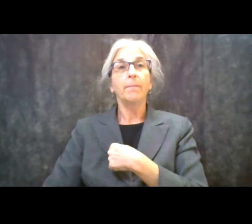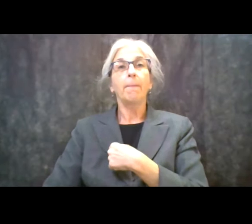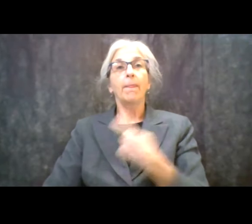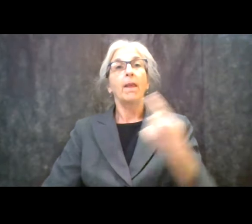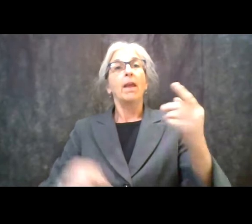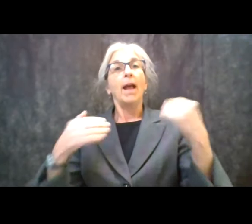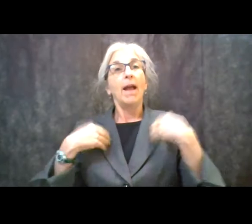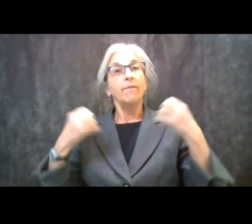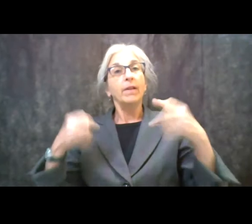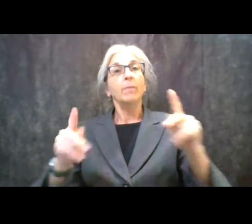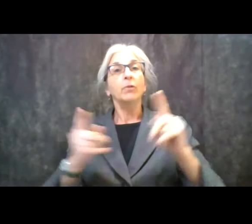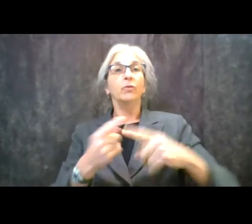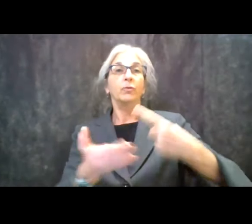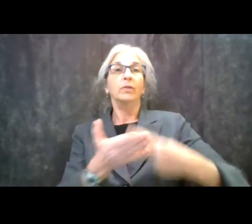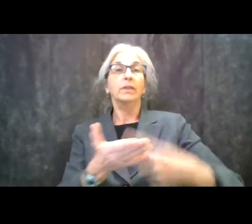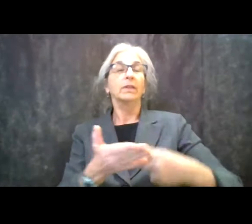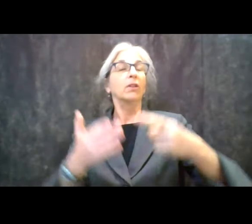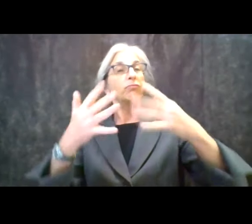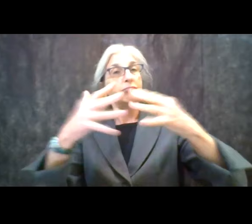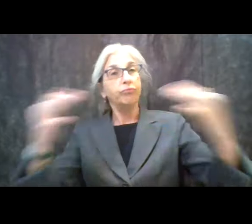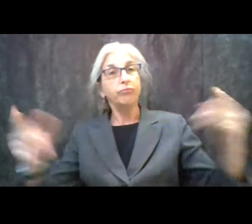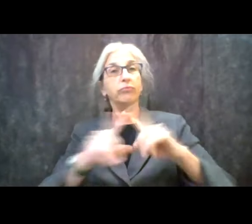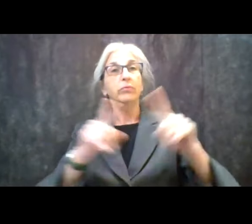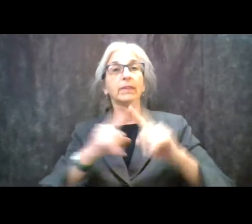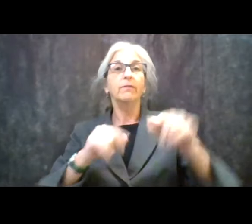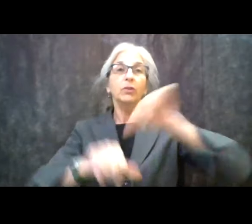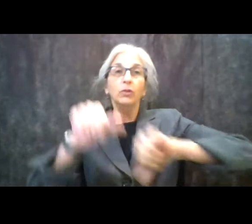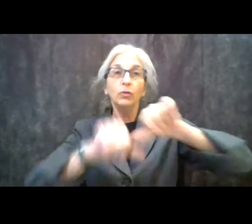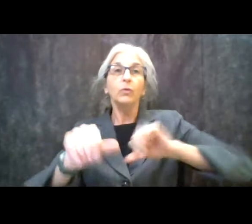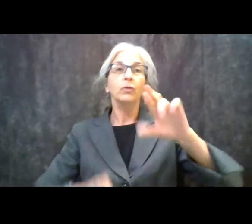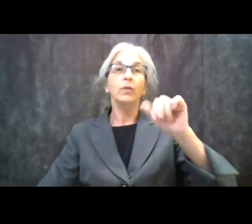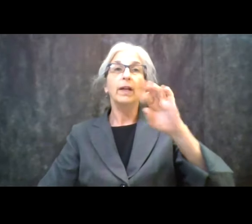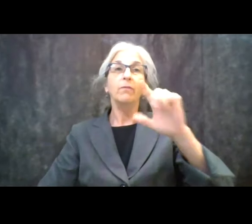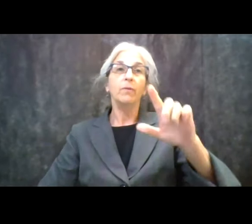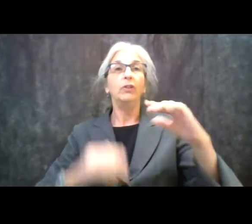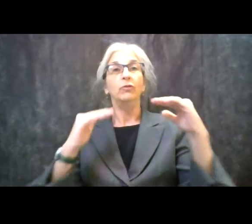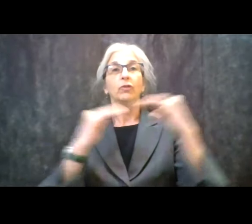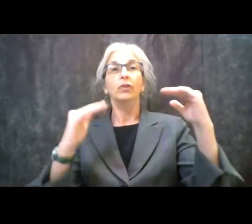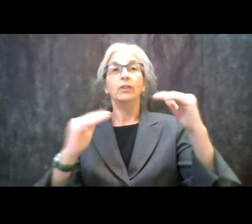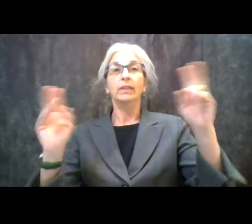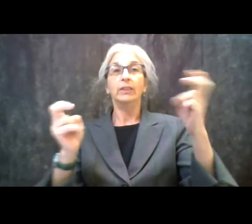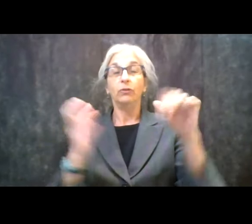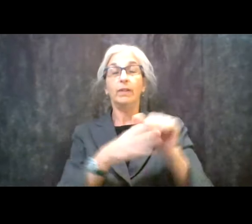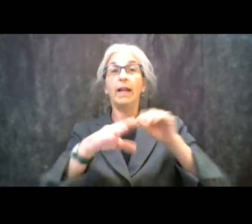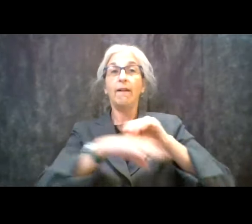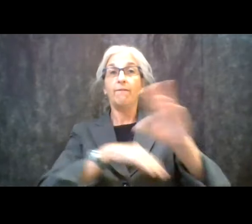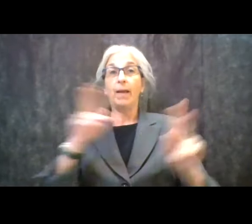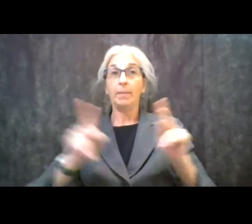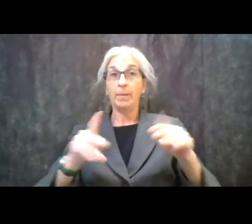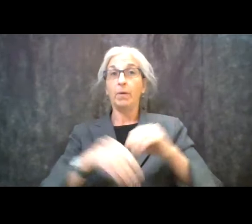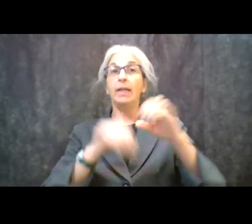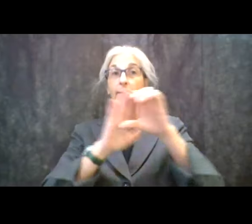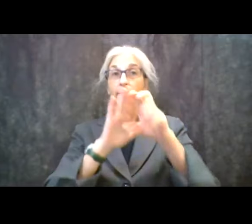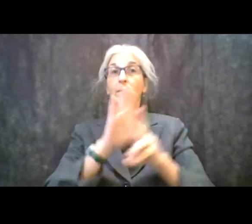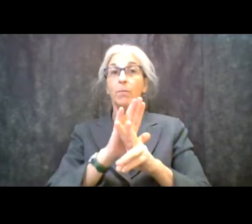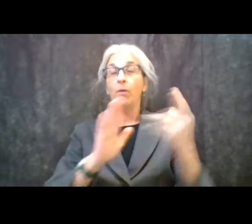a wide range of social and racial justice issues that affect Black faith congregations throughout the Commonwealth. We could not be more, grateful